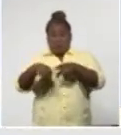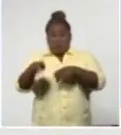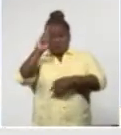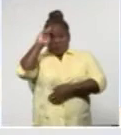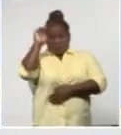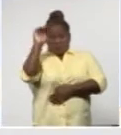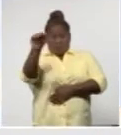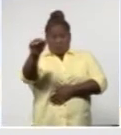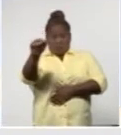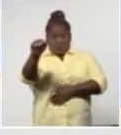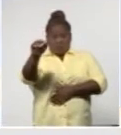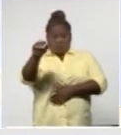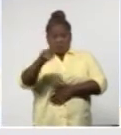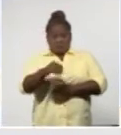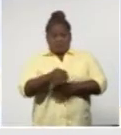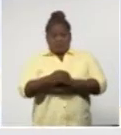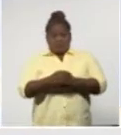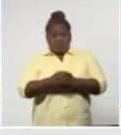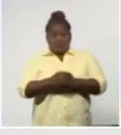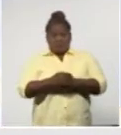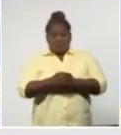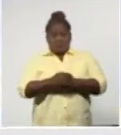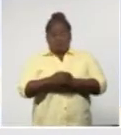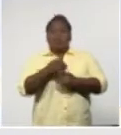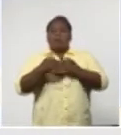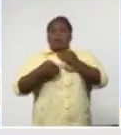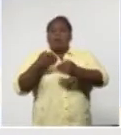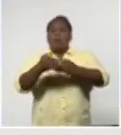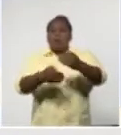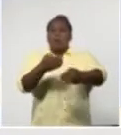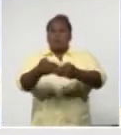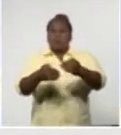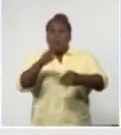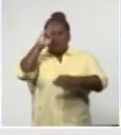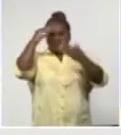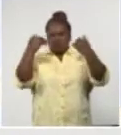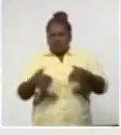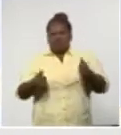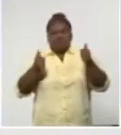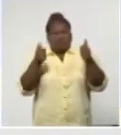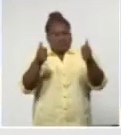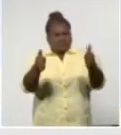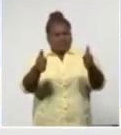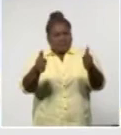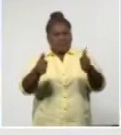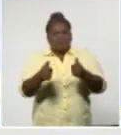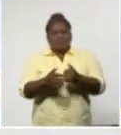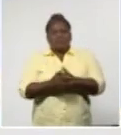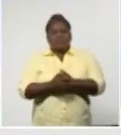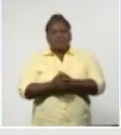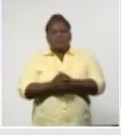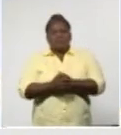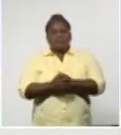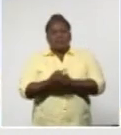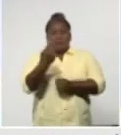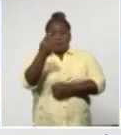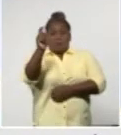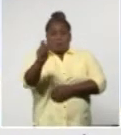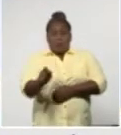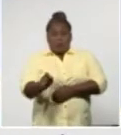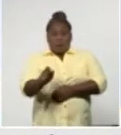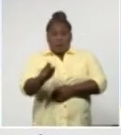That is 92.4%. The rest of the children who are still admitted are having a